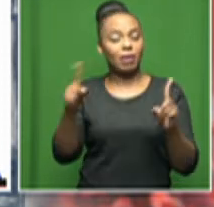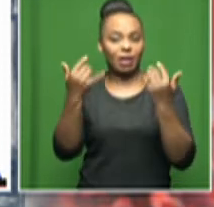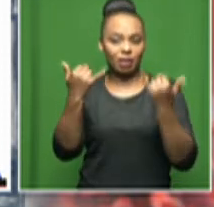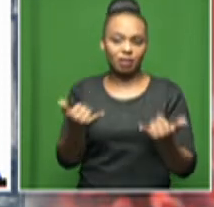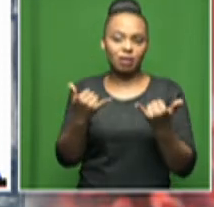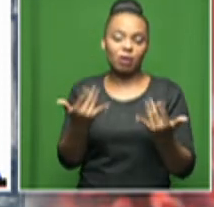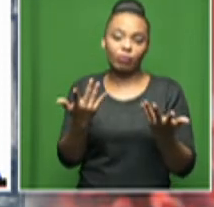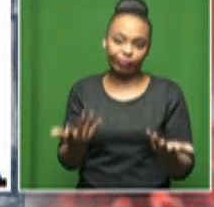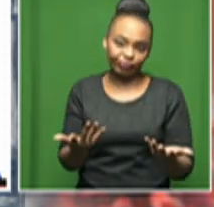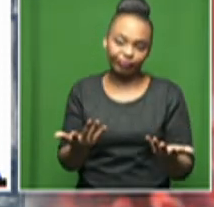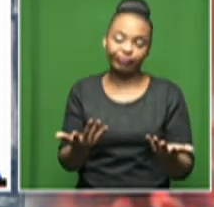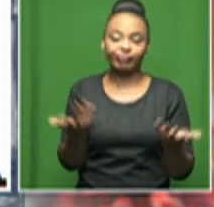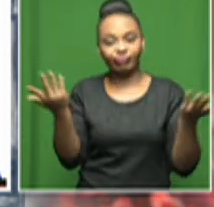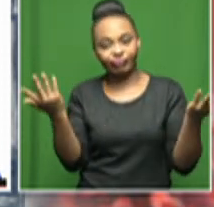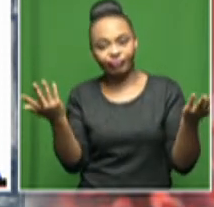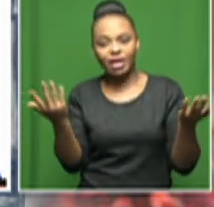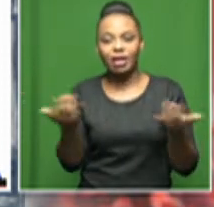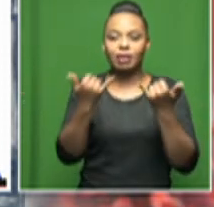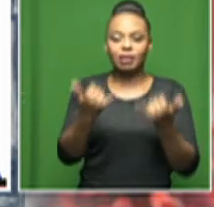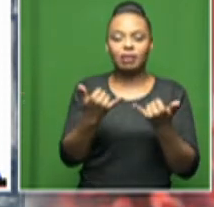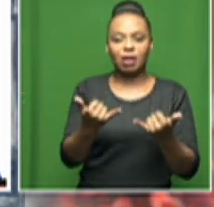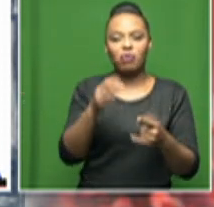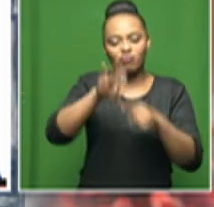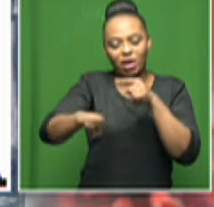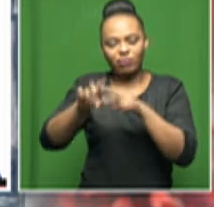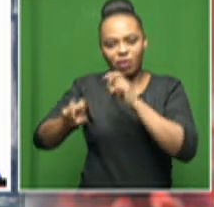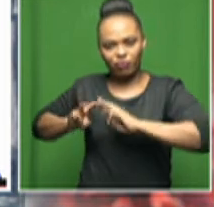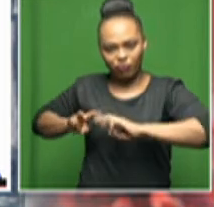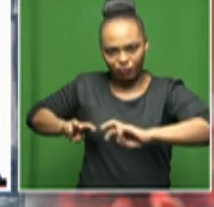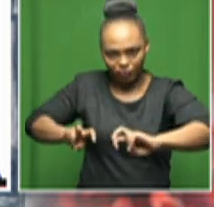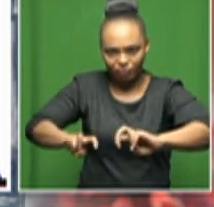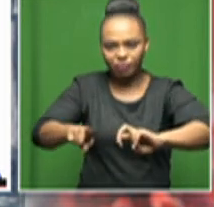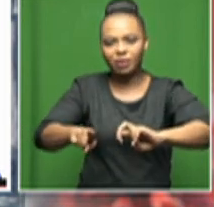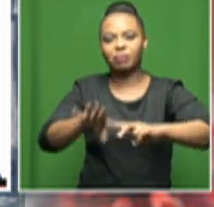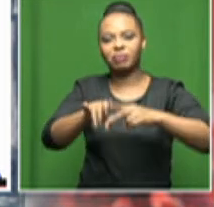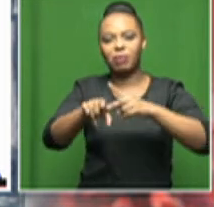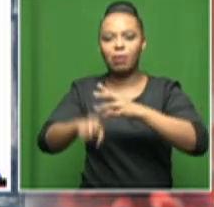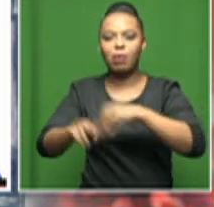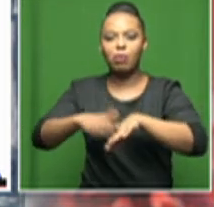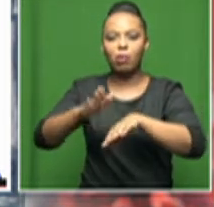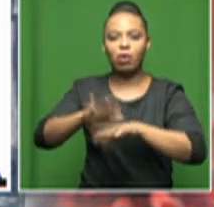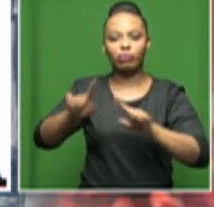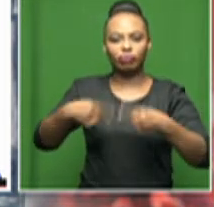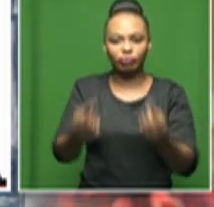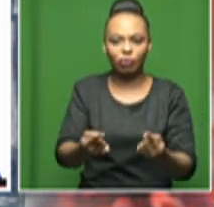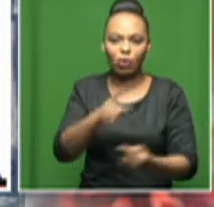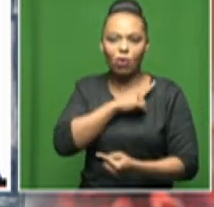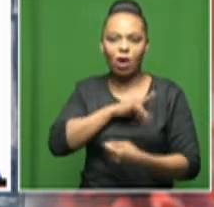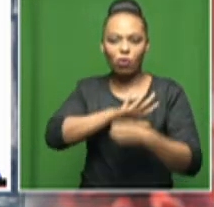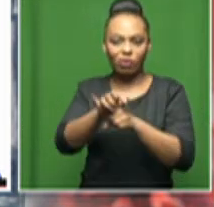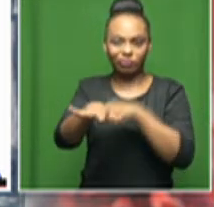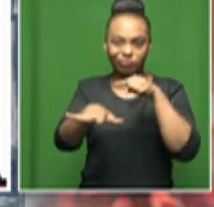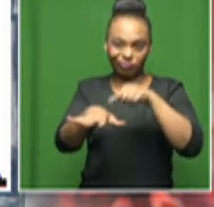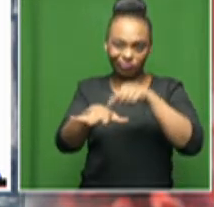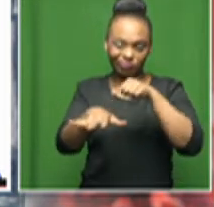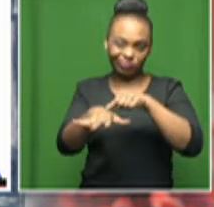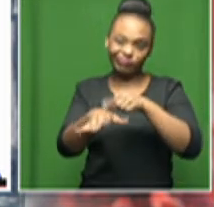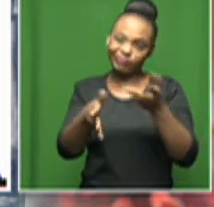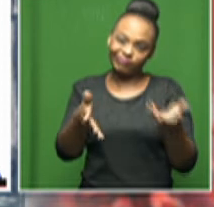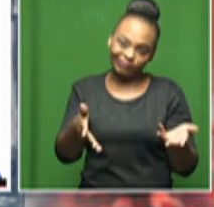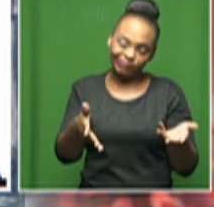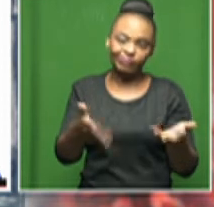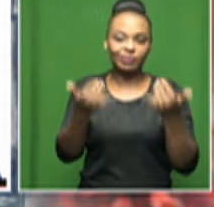haven't subsequently been able to replicate those findings in that when looking at vaccine efficacy against this particular variant, we have not been able